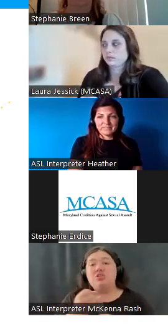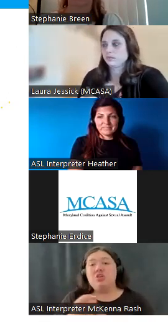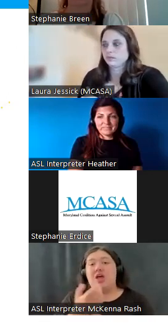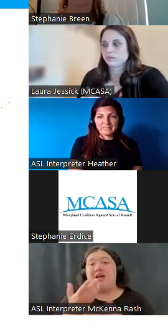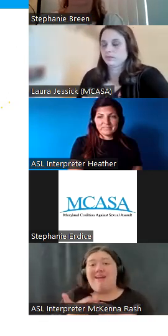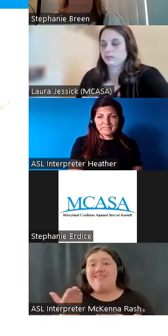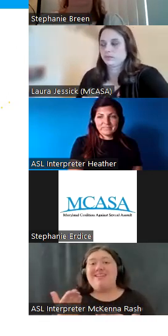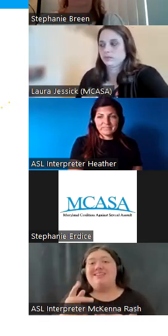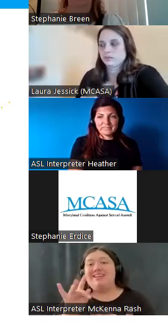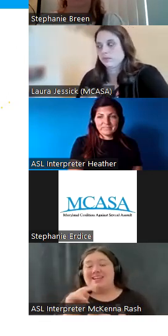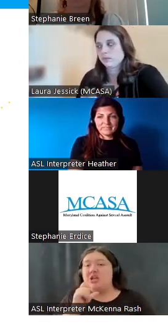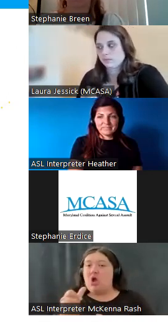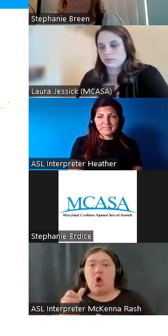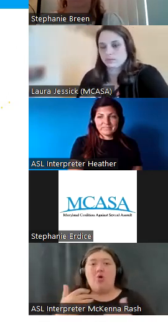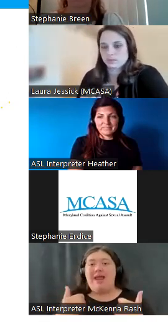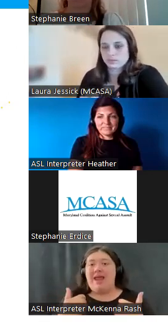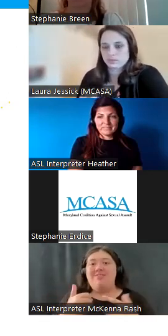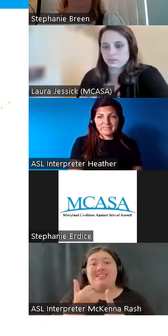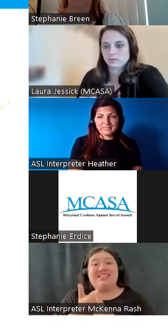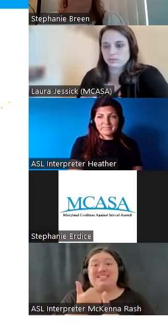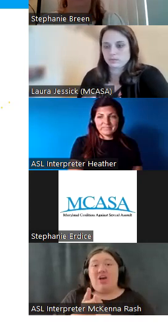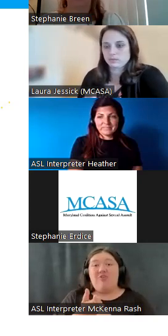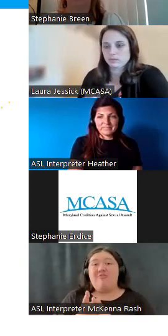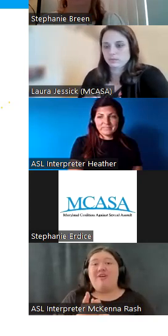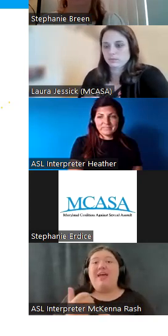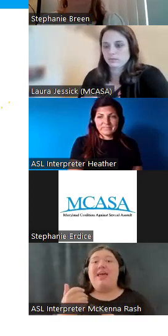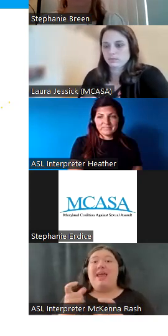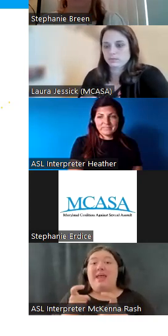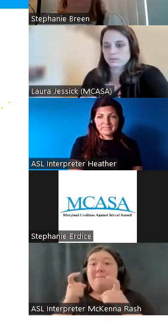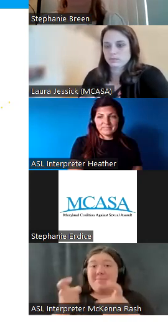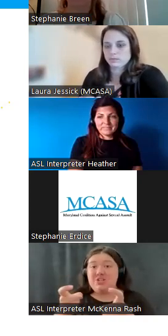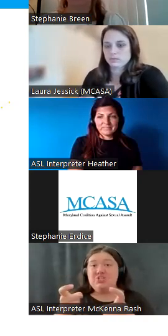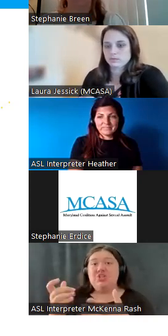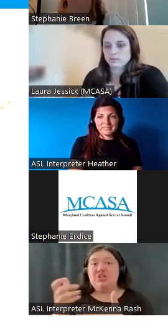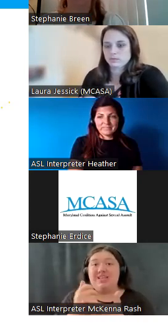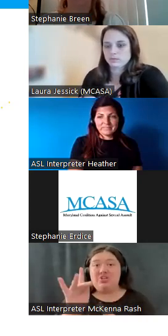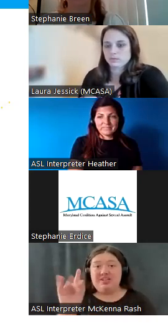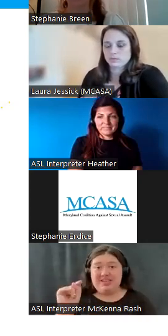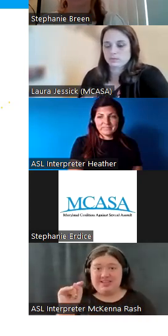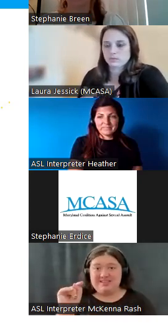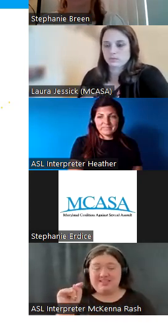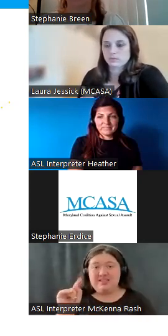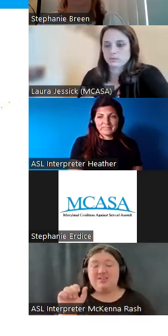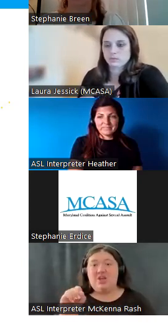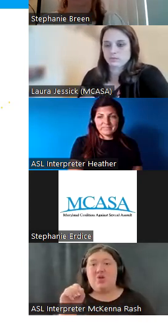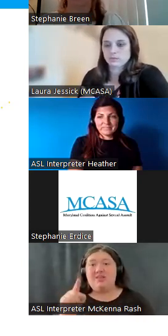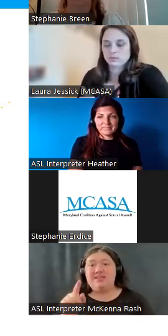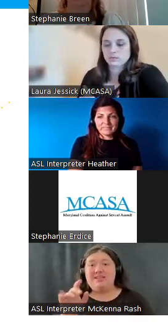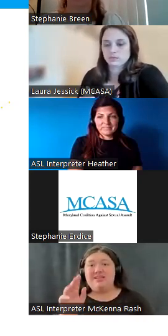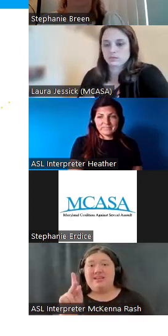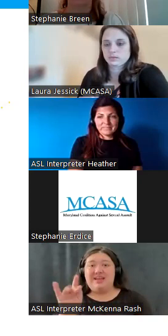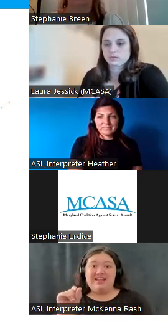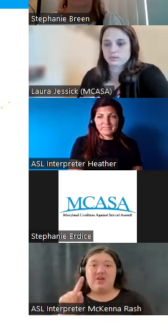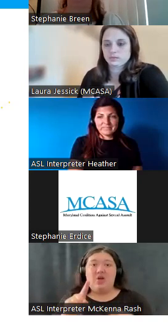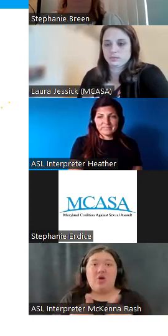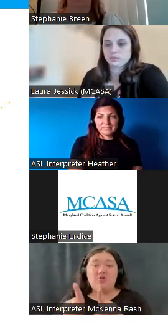include self-administered sexual assault evidence collection kits. So these kits are also being referred